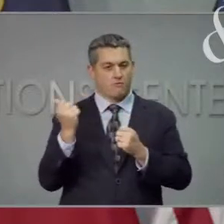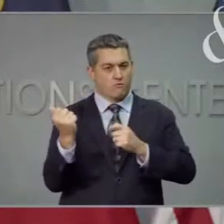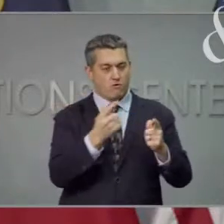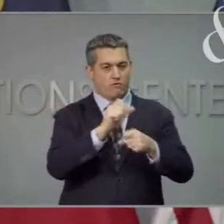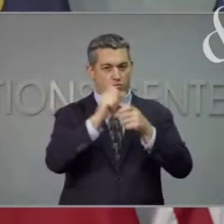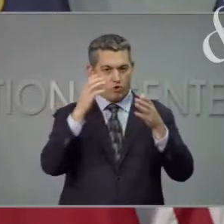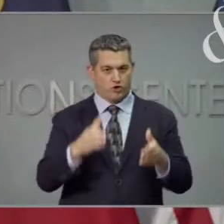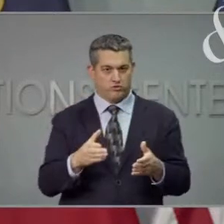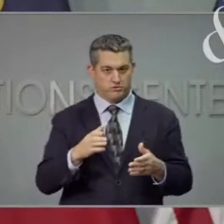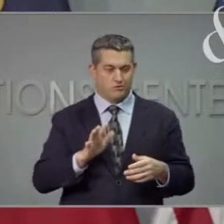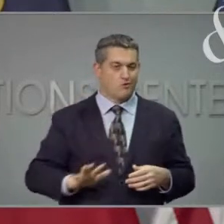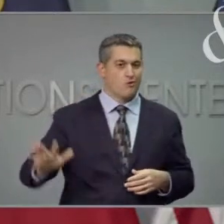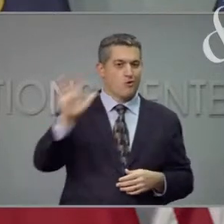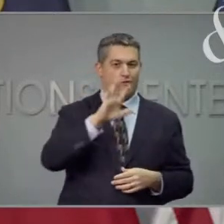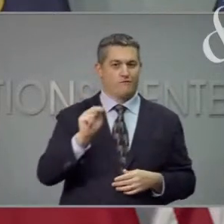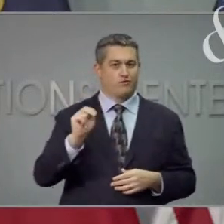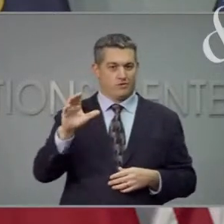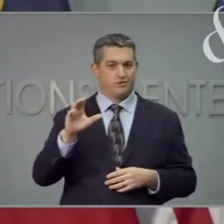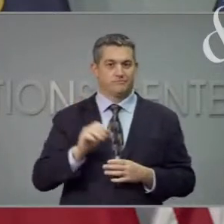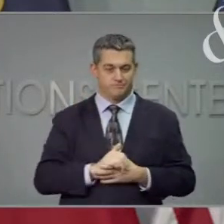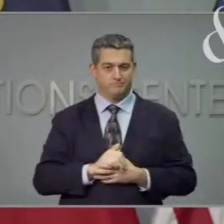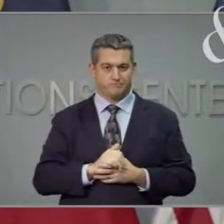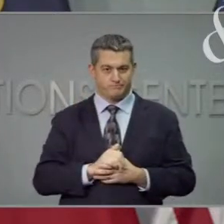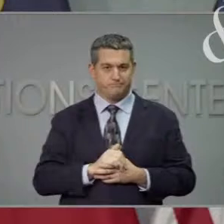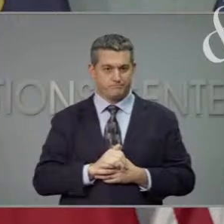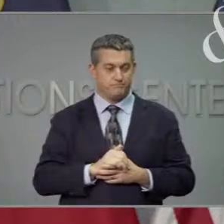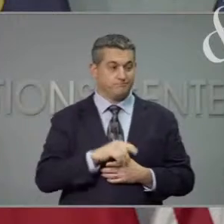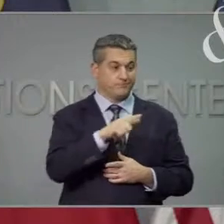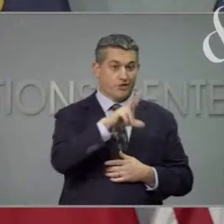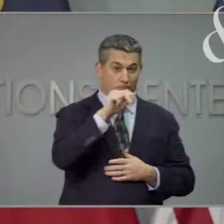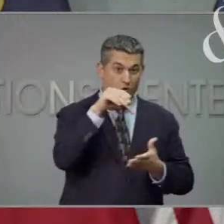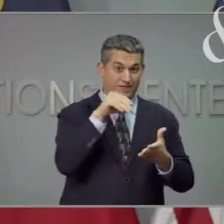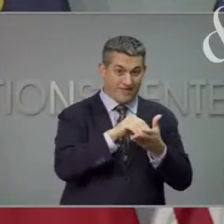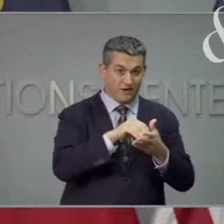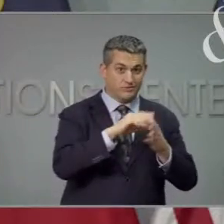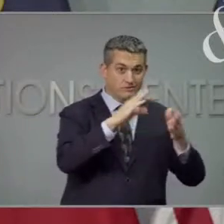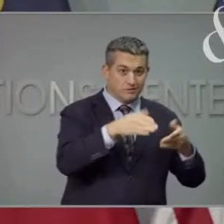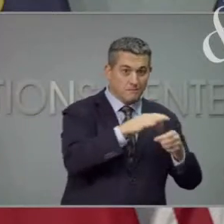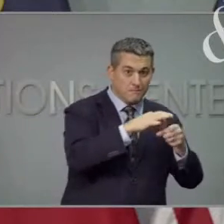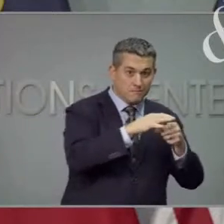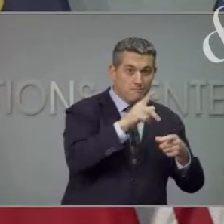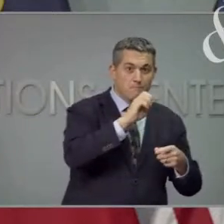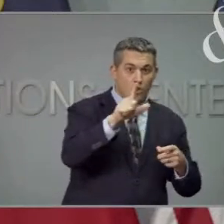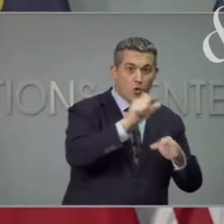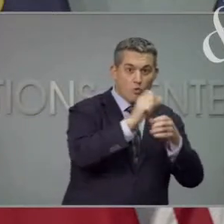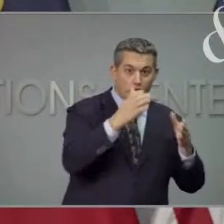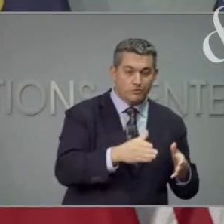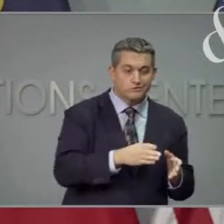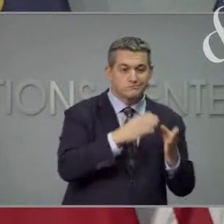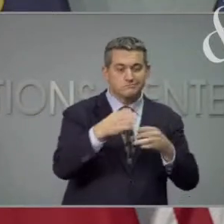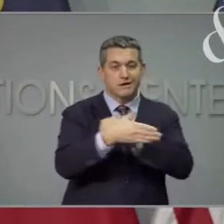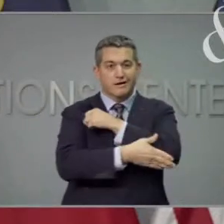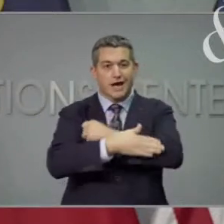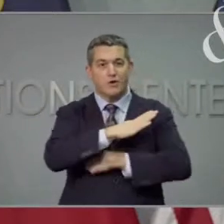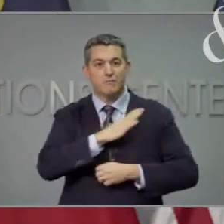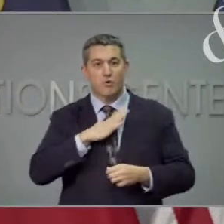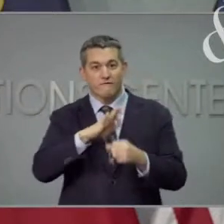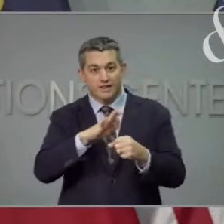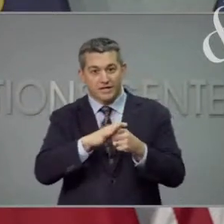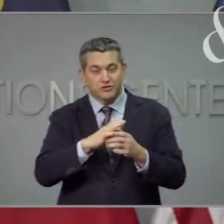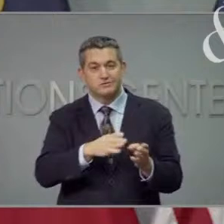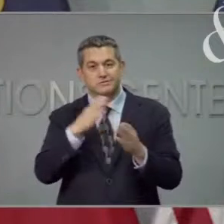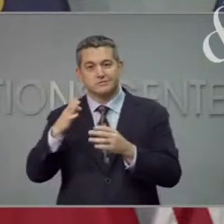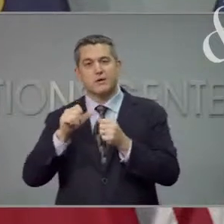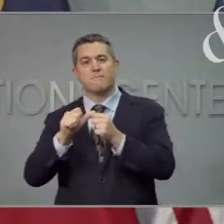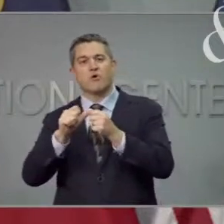dedication of election workers from across the state. From our 30,000 poll workers to our county boards of elections and our